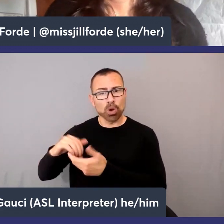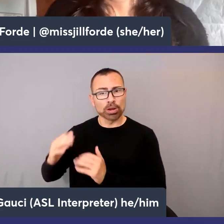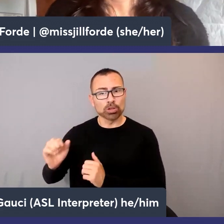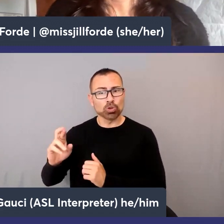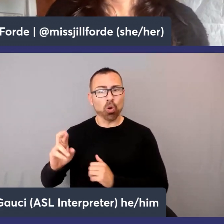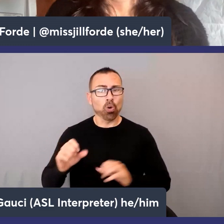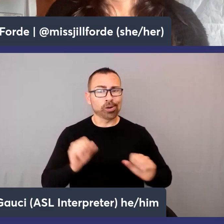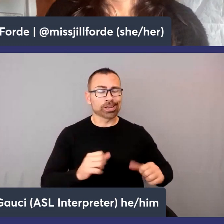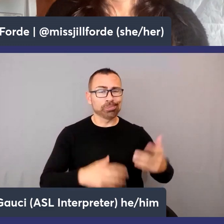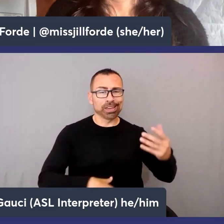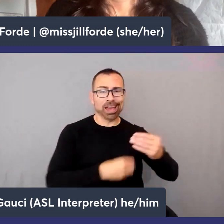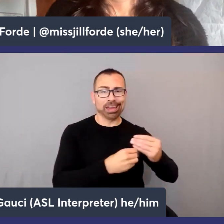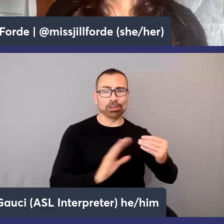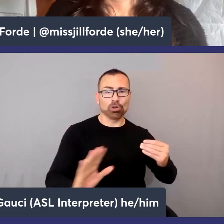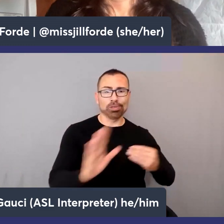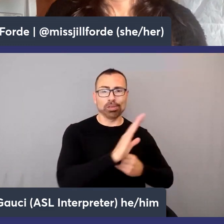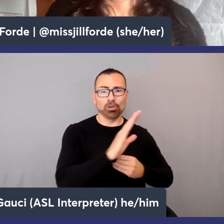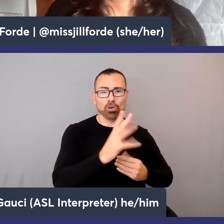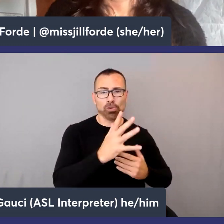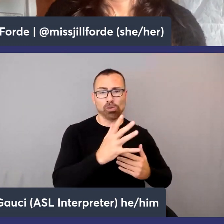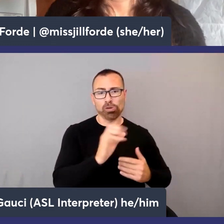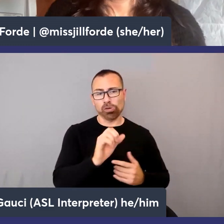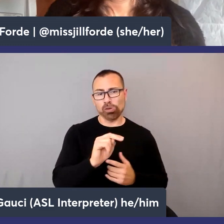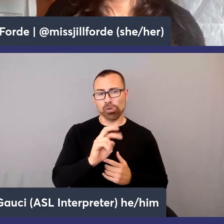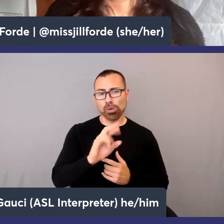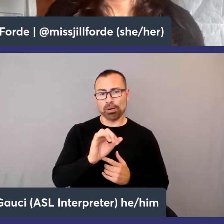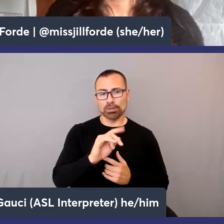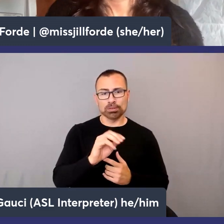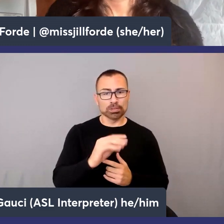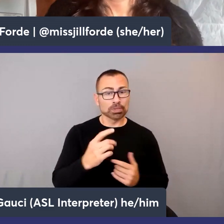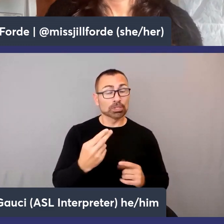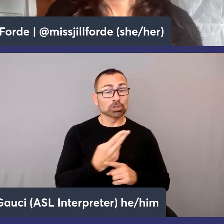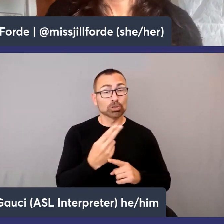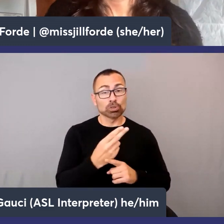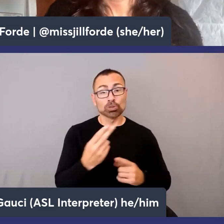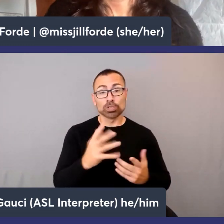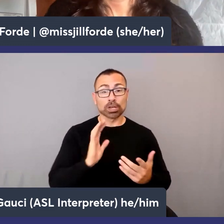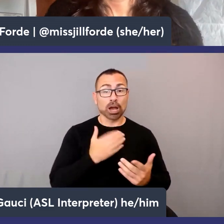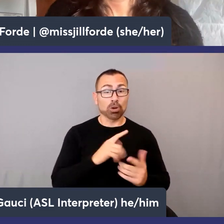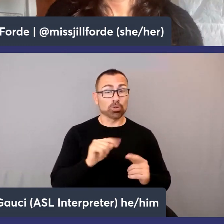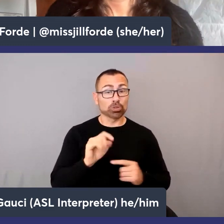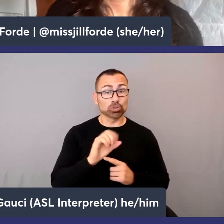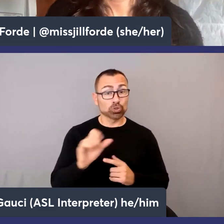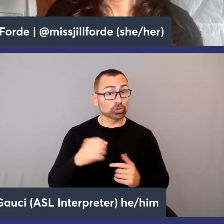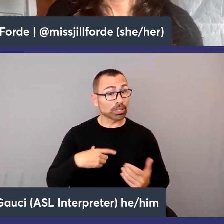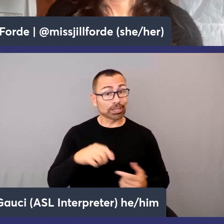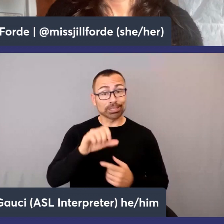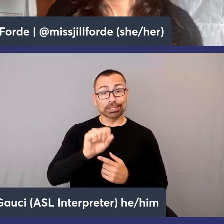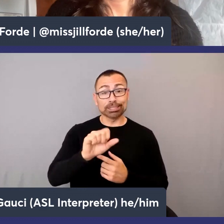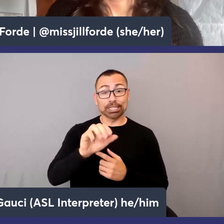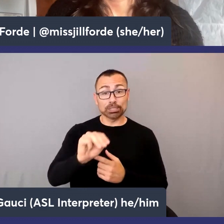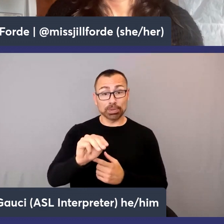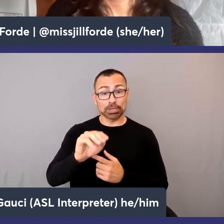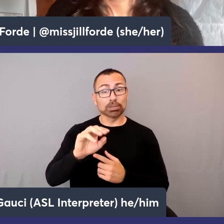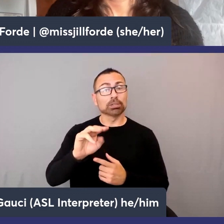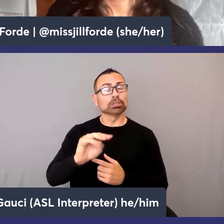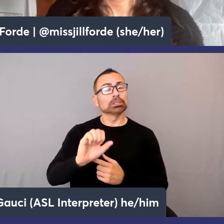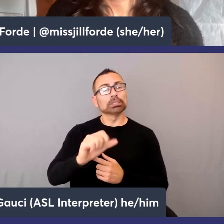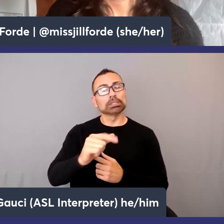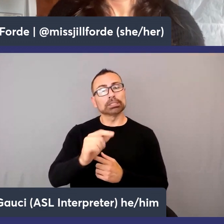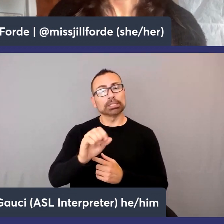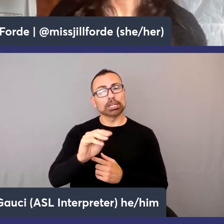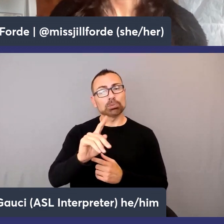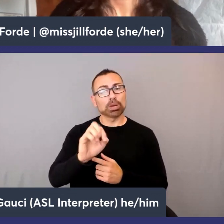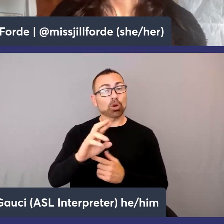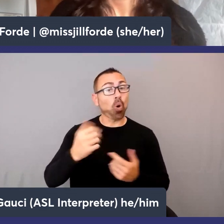own enrichment using our own AI/ML tools like, SageMaker, or building custom dashboards and views using